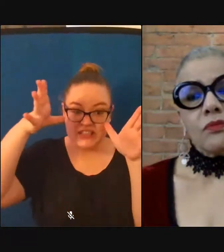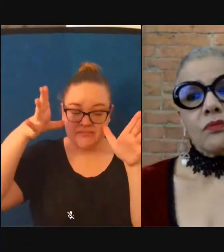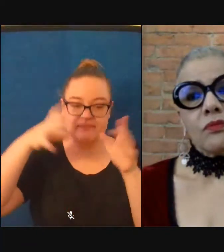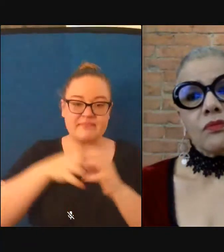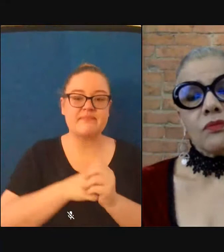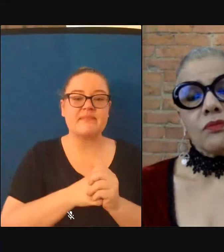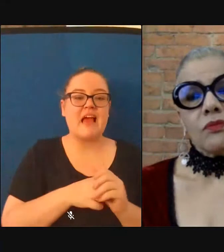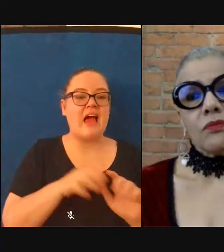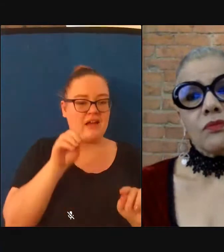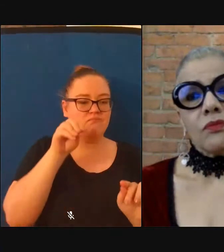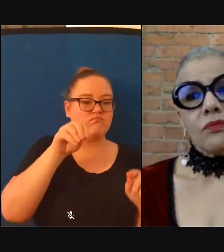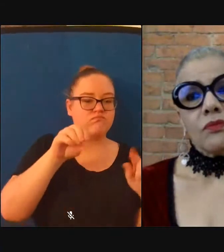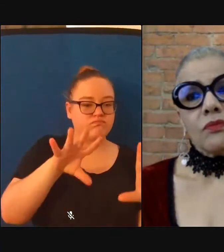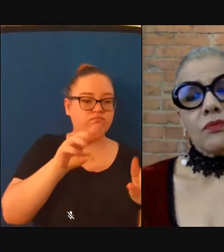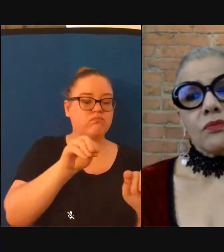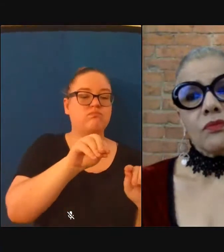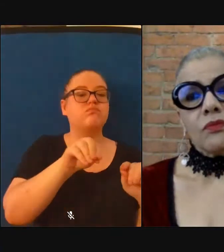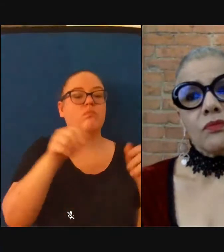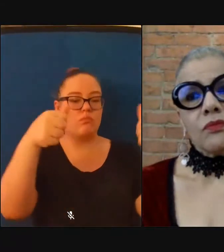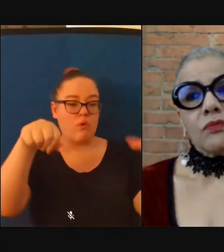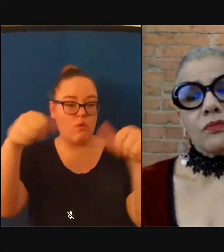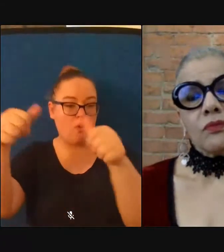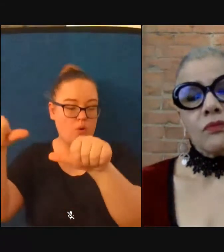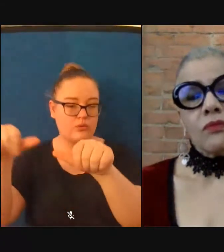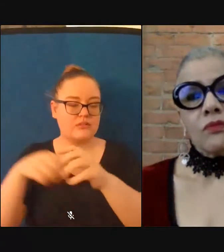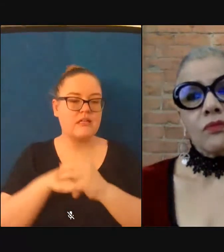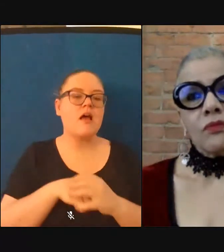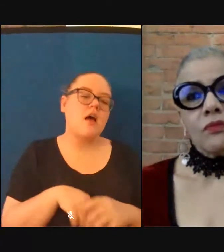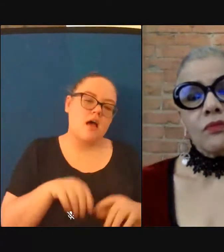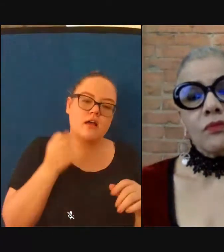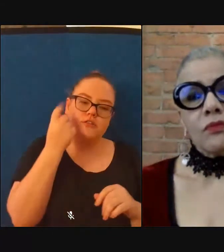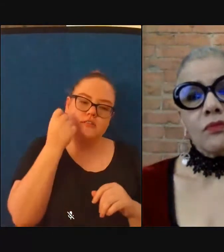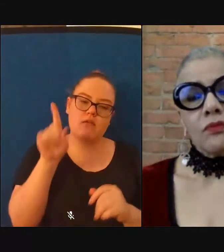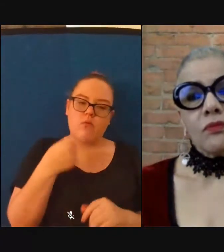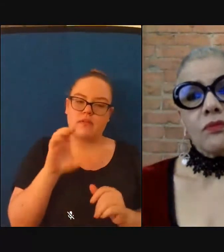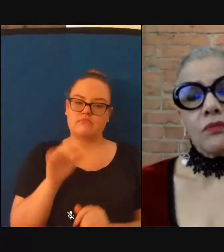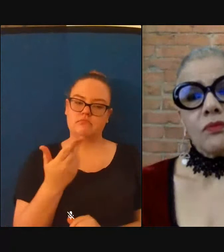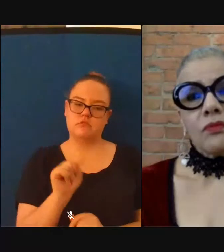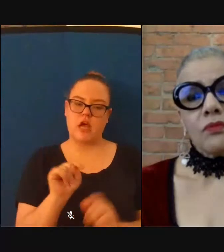lot of people, but white supremacists love it because it's end-to-end encrypted and they don't kick anyone off, really.